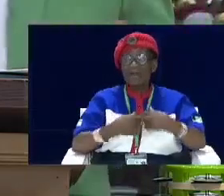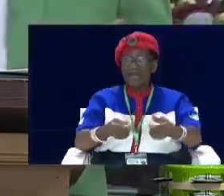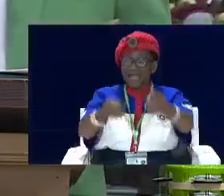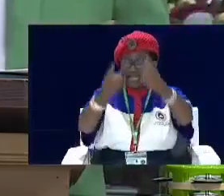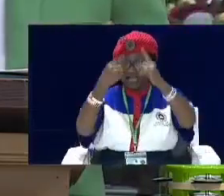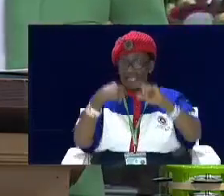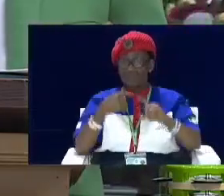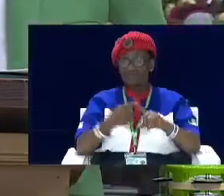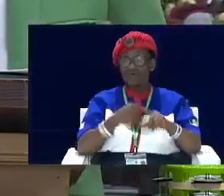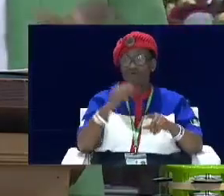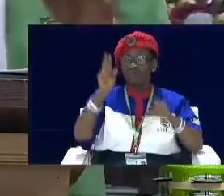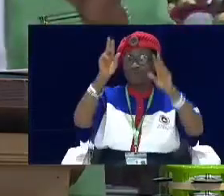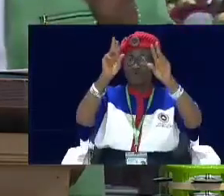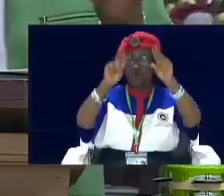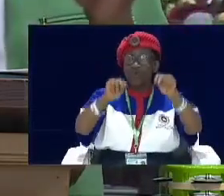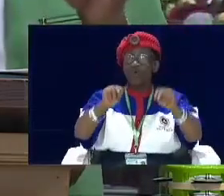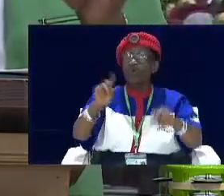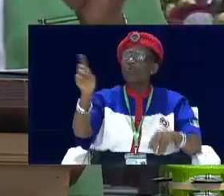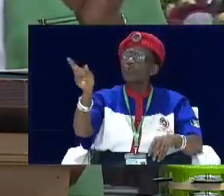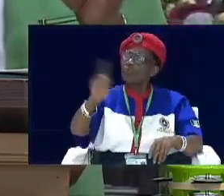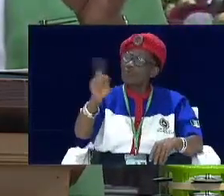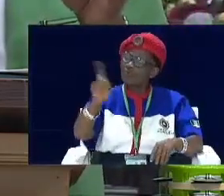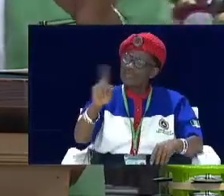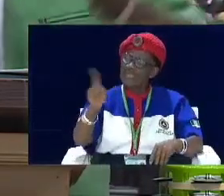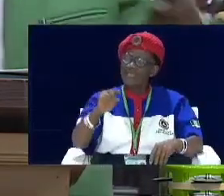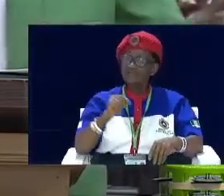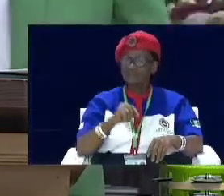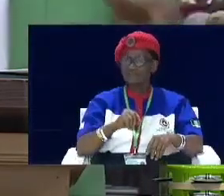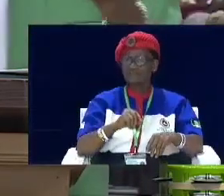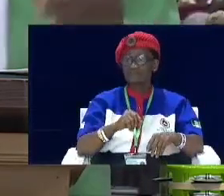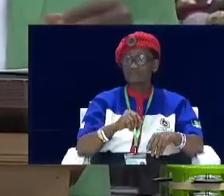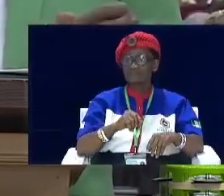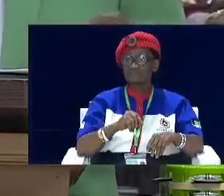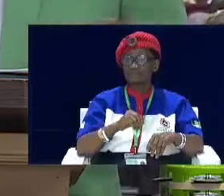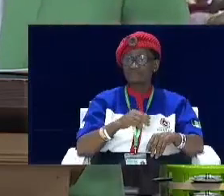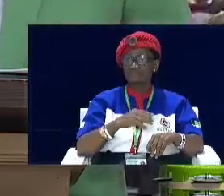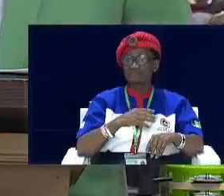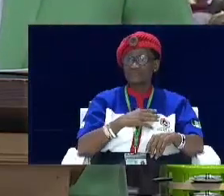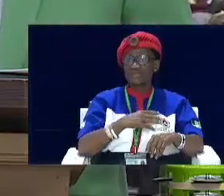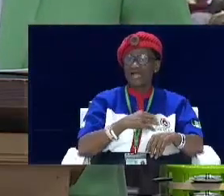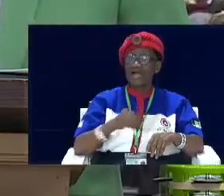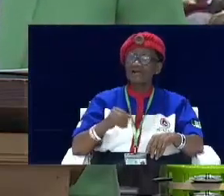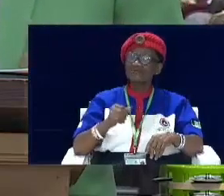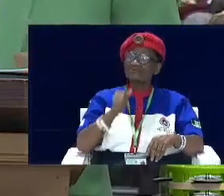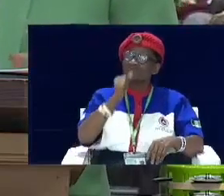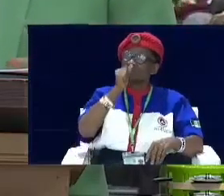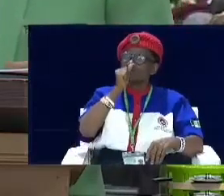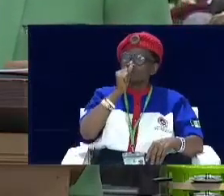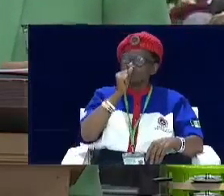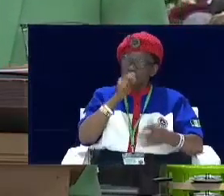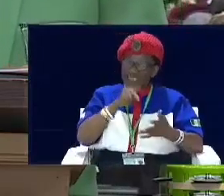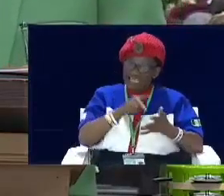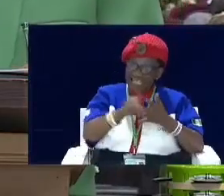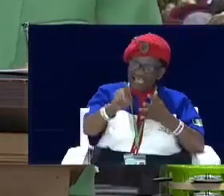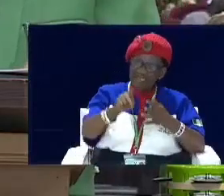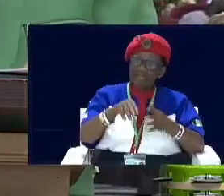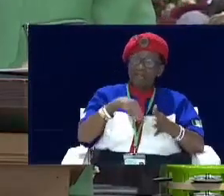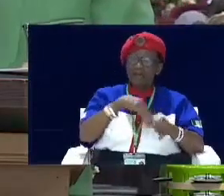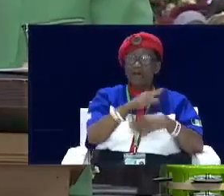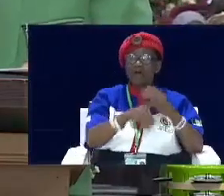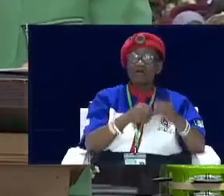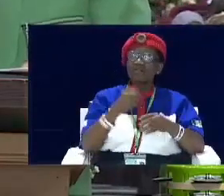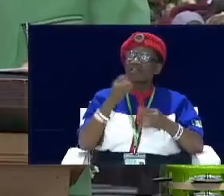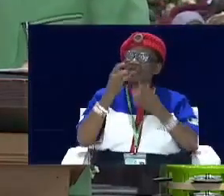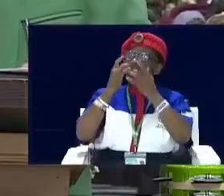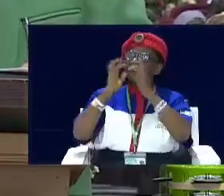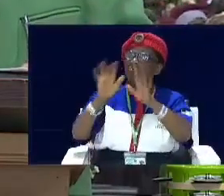jáde láti inú igbó. And silenced the mockers. Ó sì pa àwọn ẹlẹ́yà náà. Ó pa wọ́n